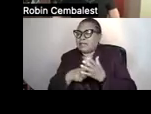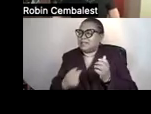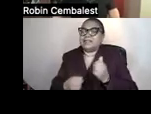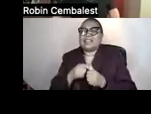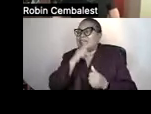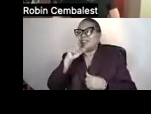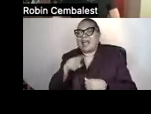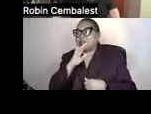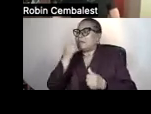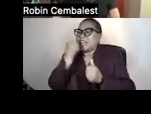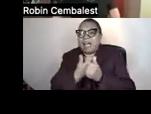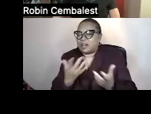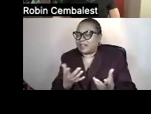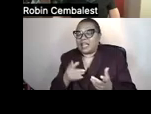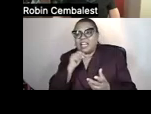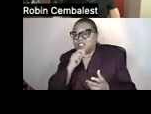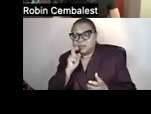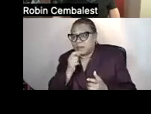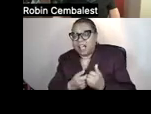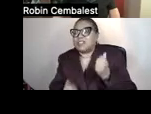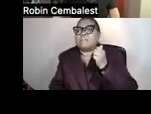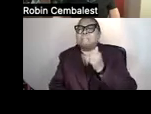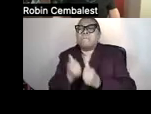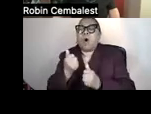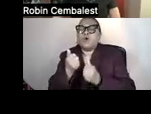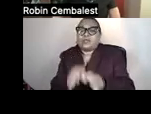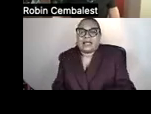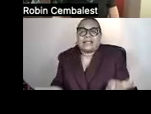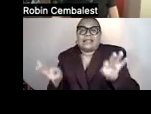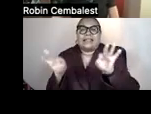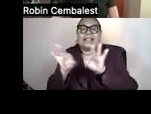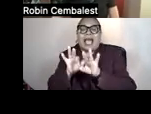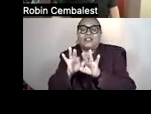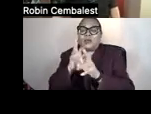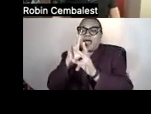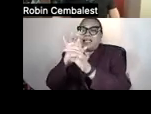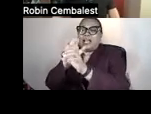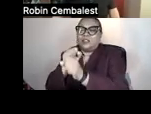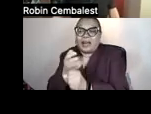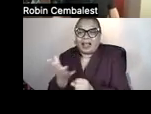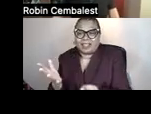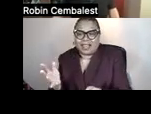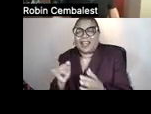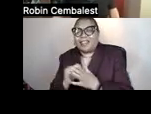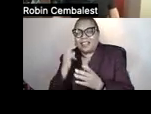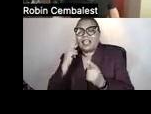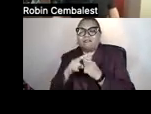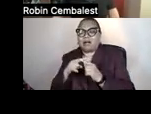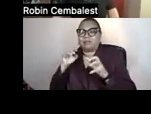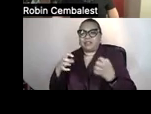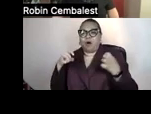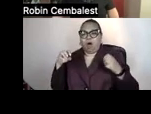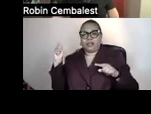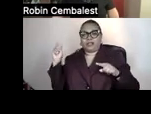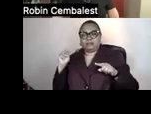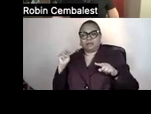doesn't have to be everything, and it shouldn't. It should be the most essential and intriguing things, thinking from the audience point